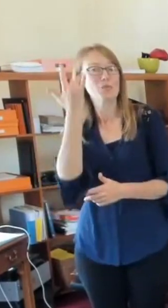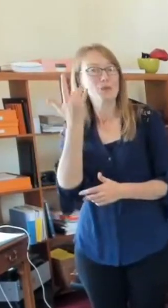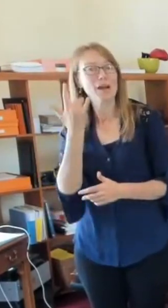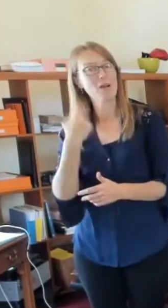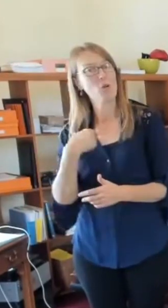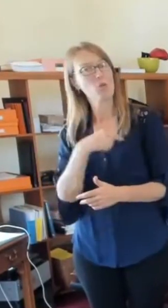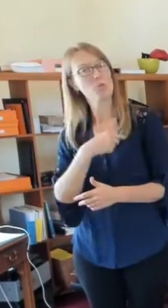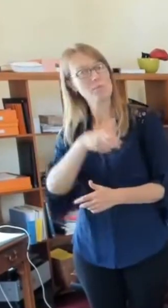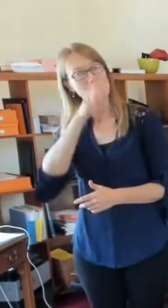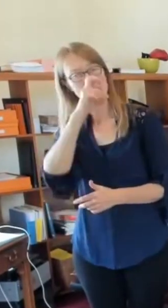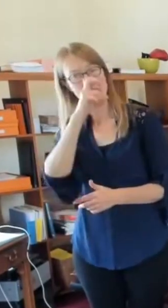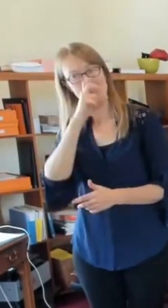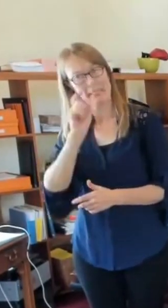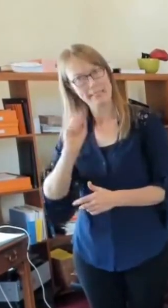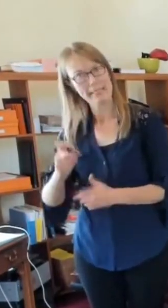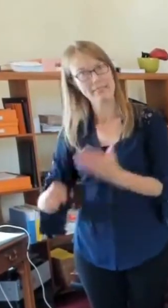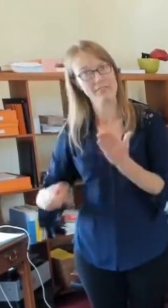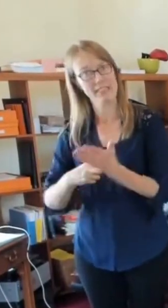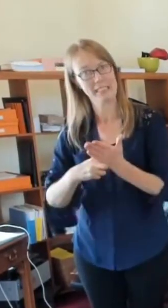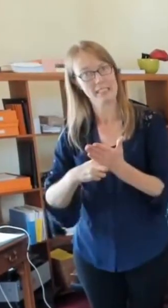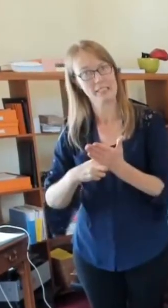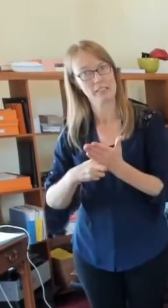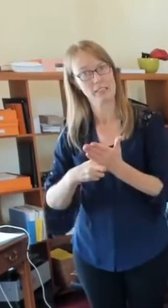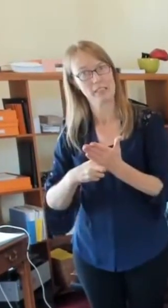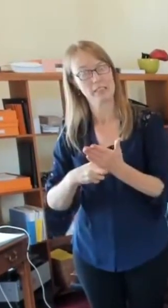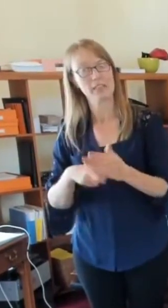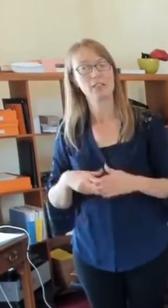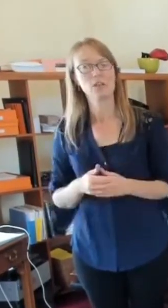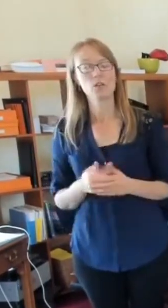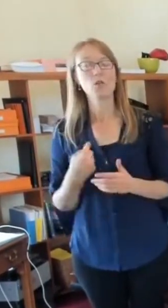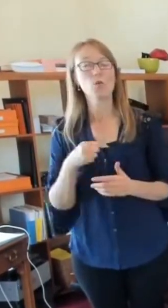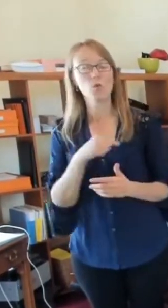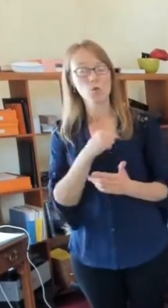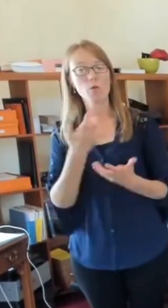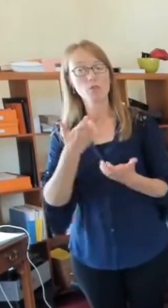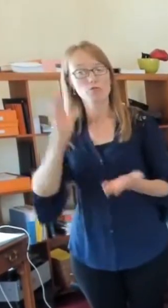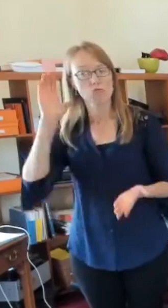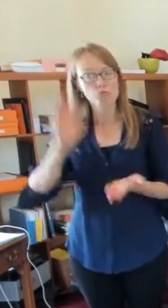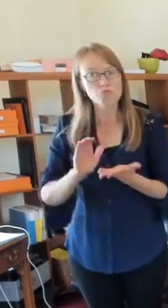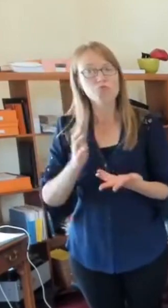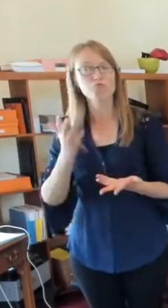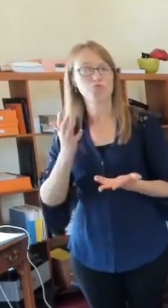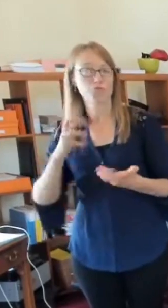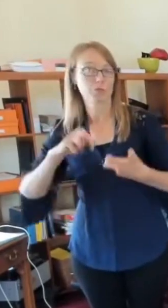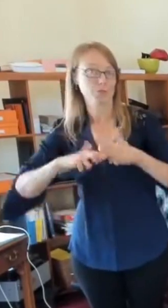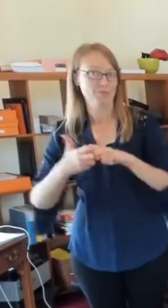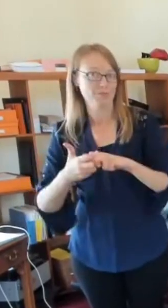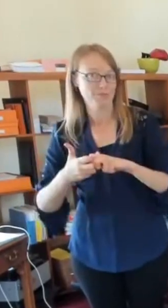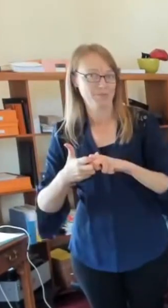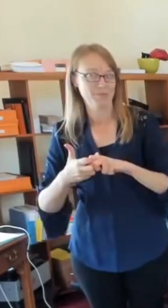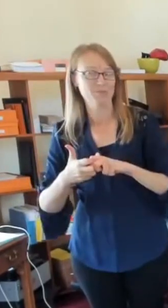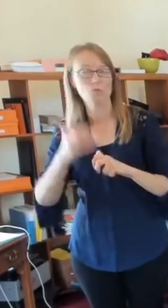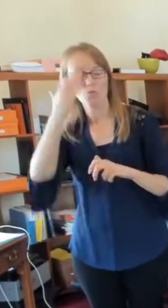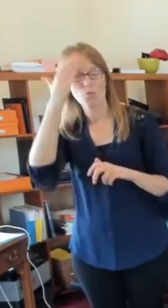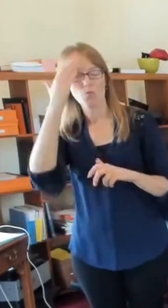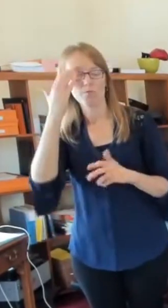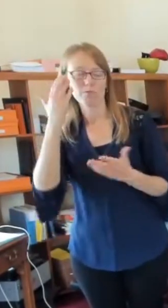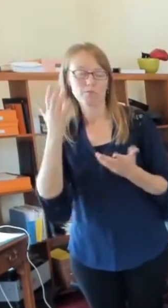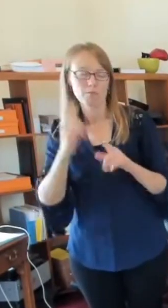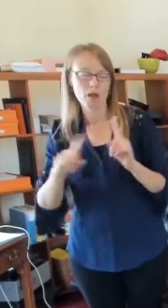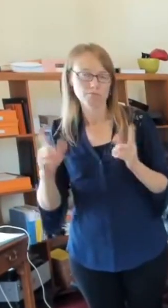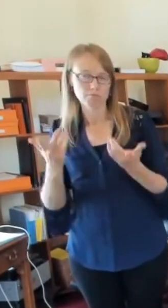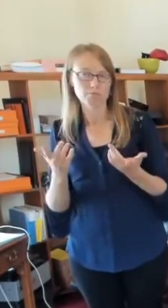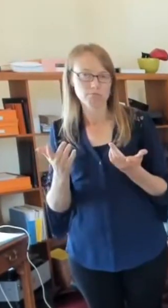it. We want to curtail it, period. But we know that it does move it around. You